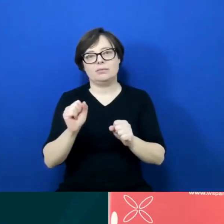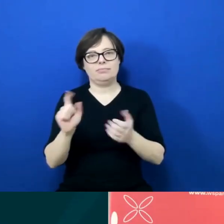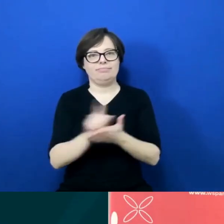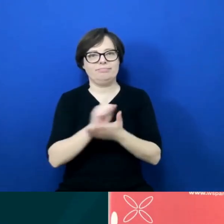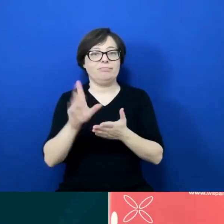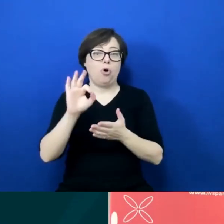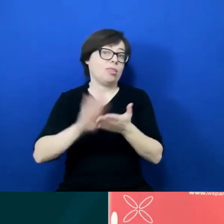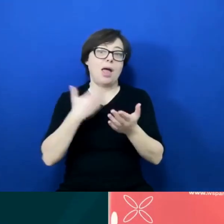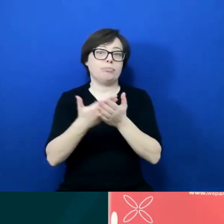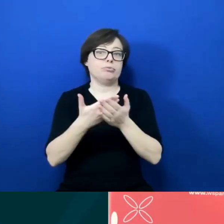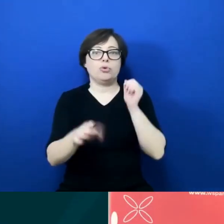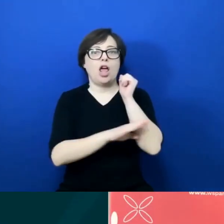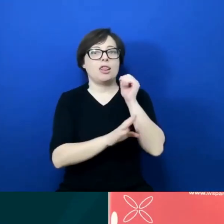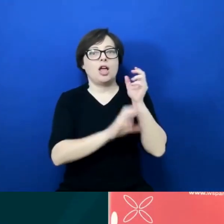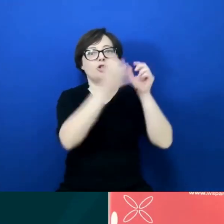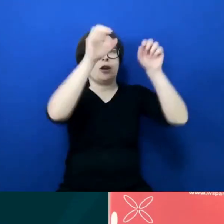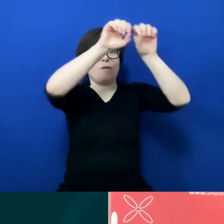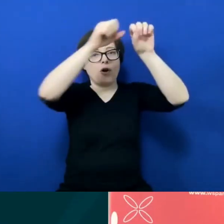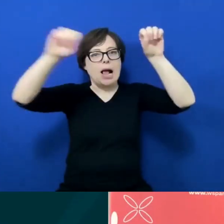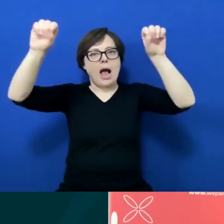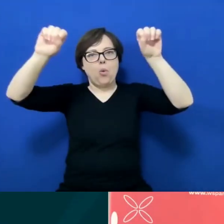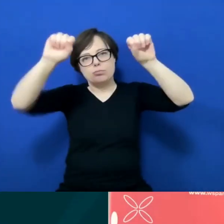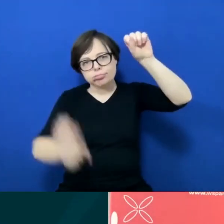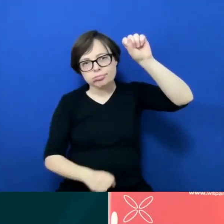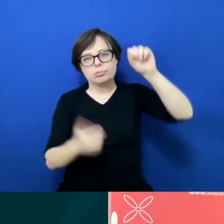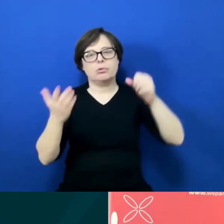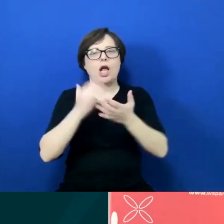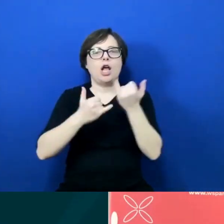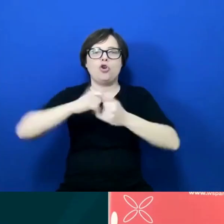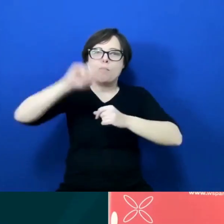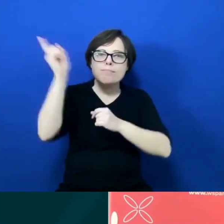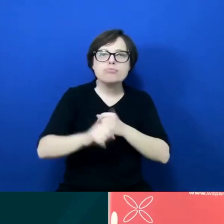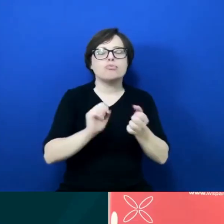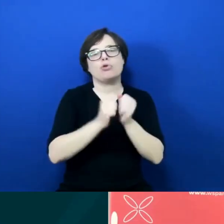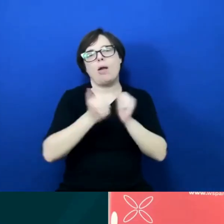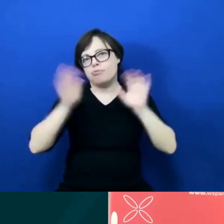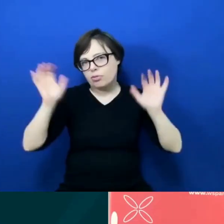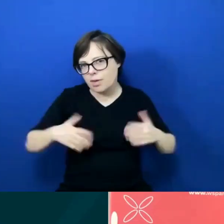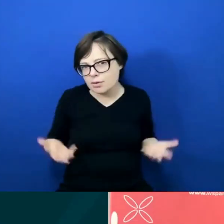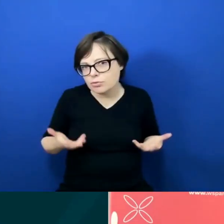For example, the threat related to breaking branches during storms or strong winds.